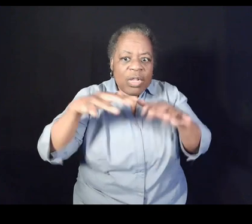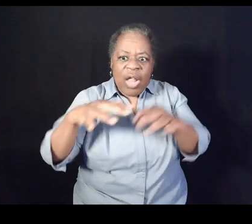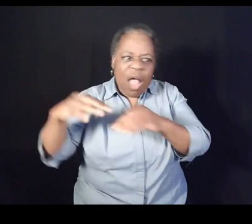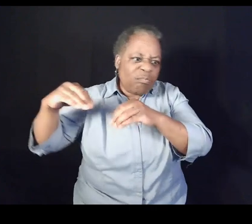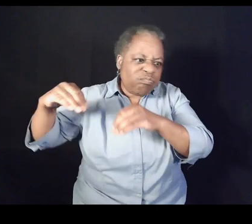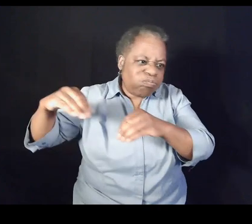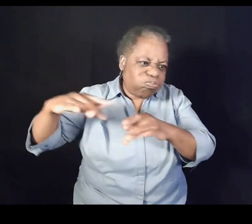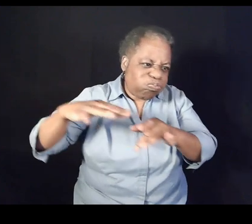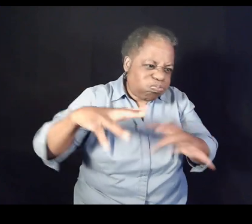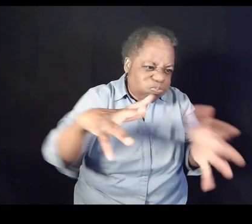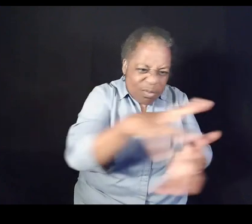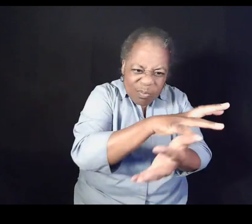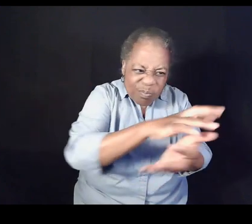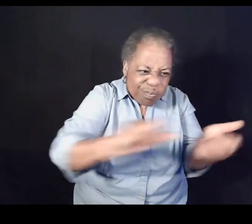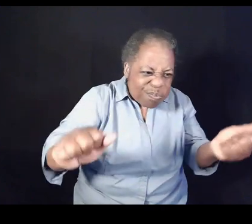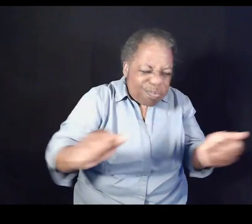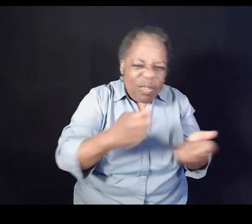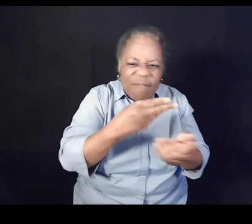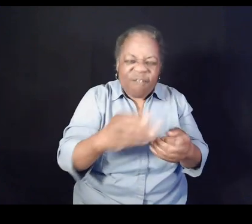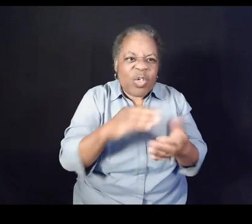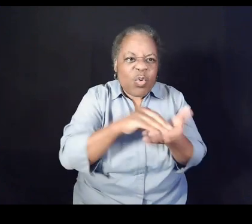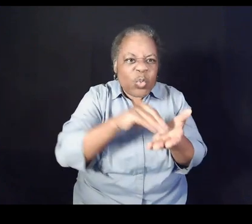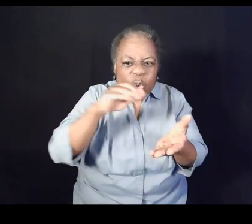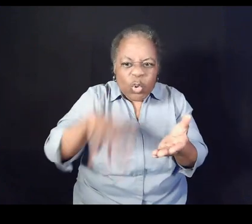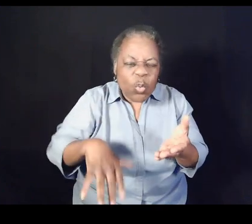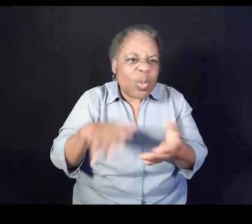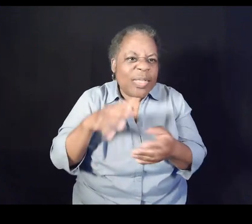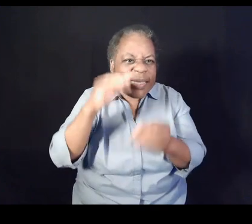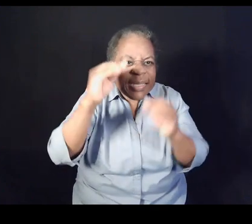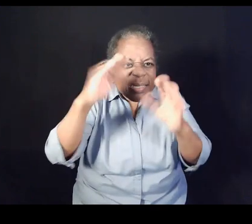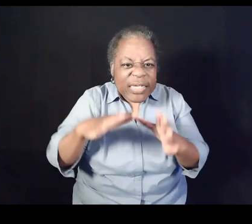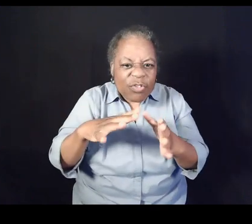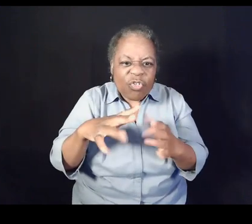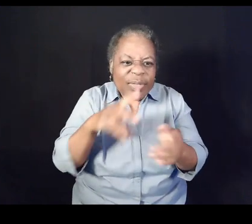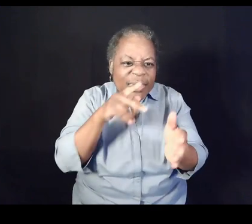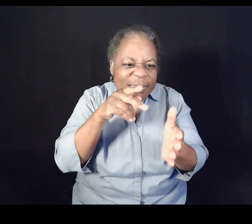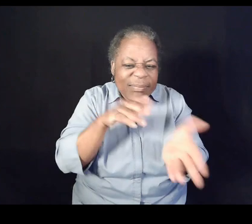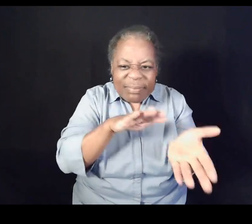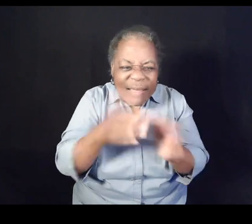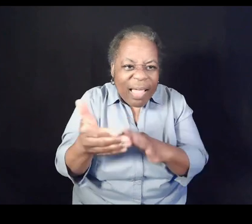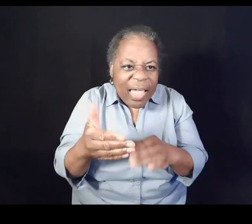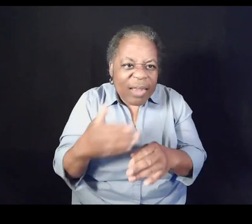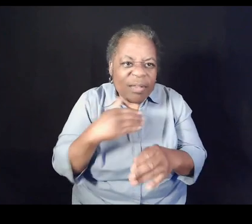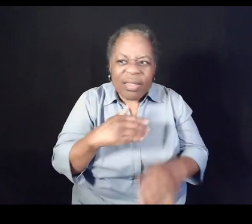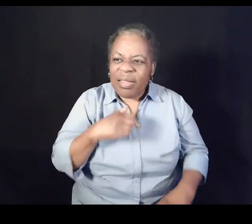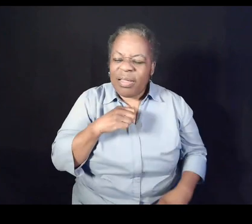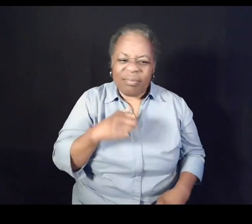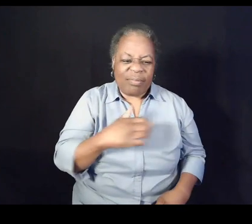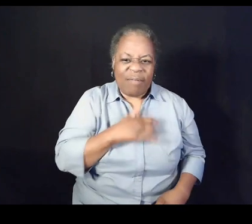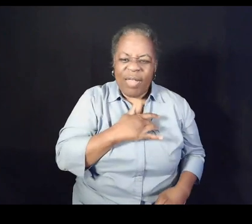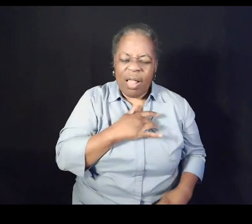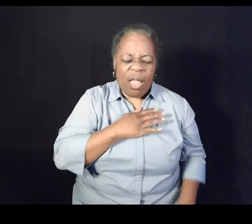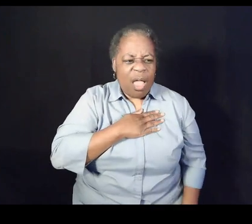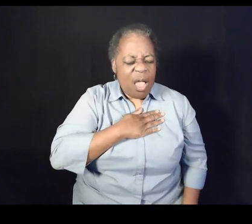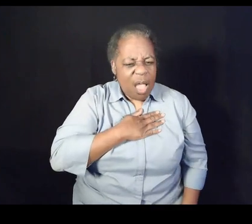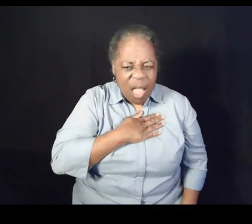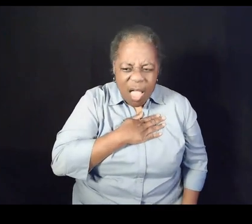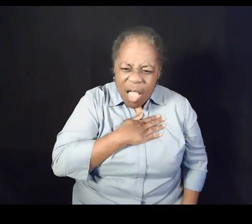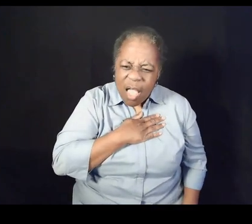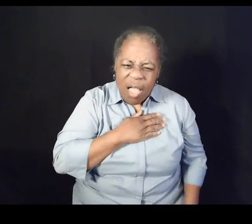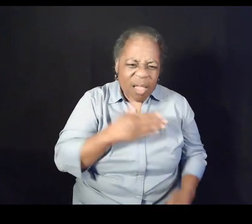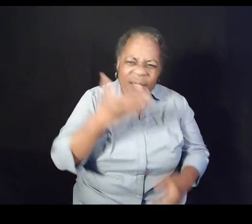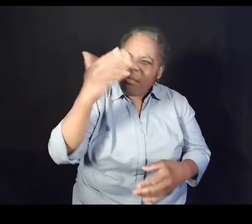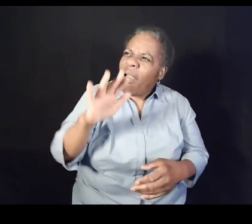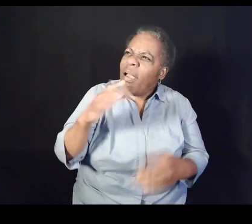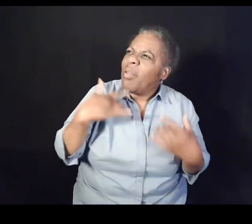several faculty members and students. It felt like a kick in the gut. What gives, God?